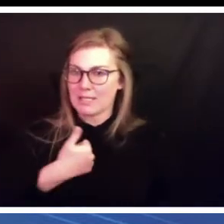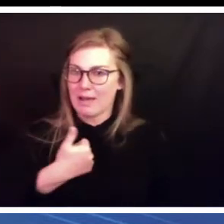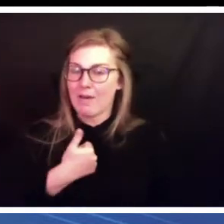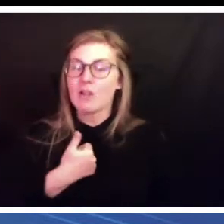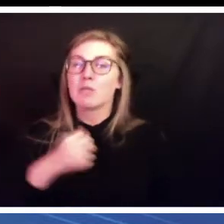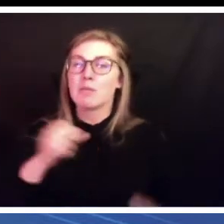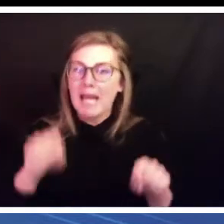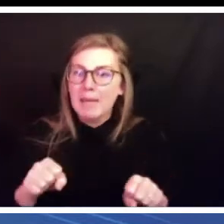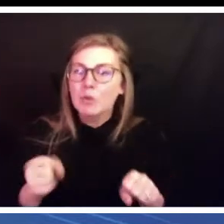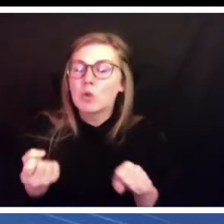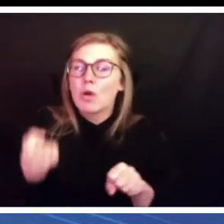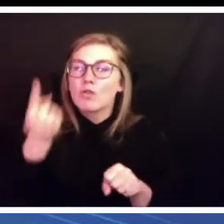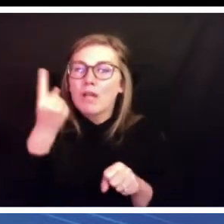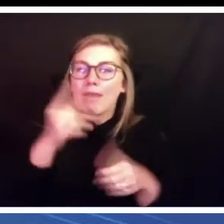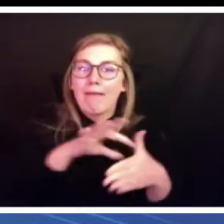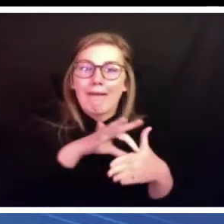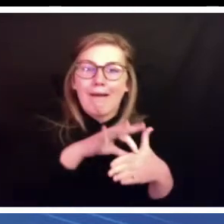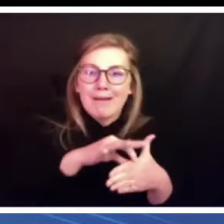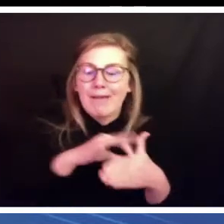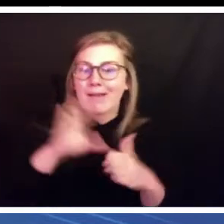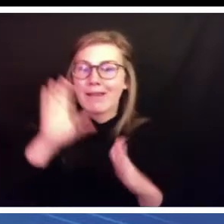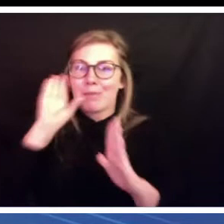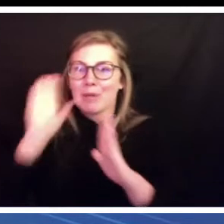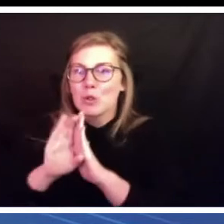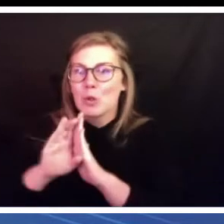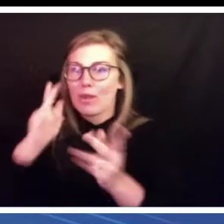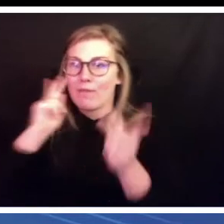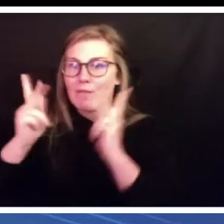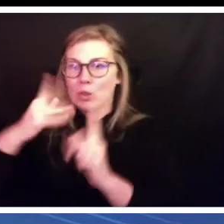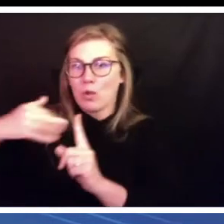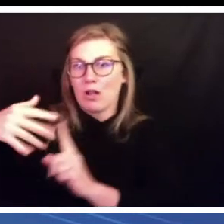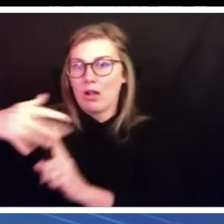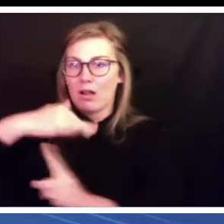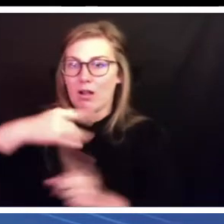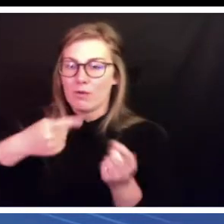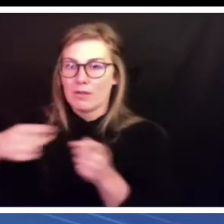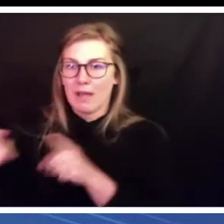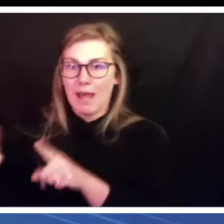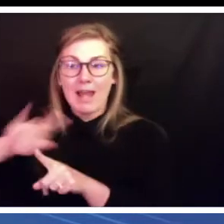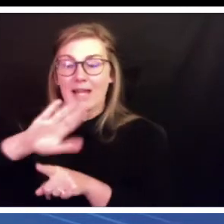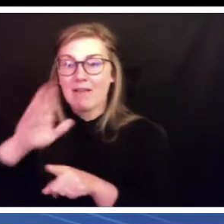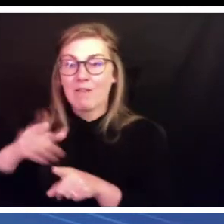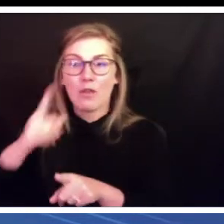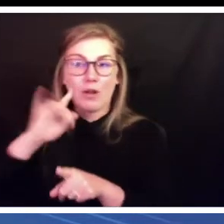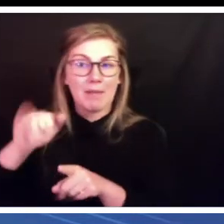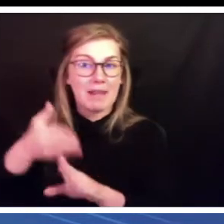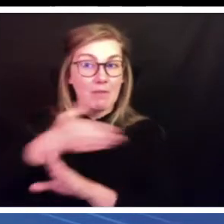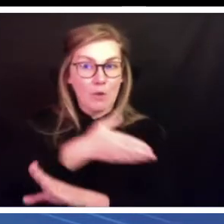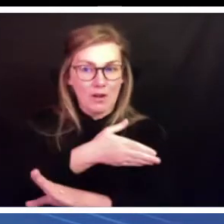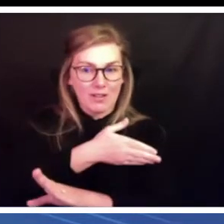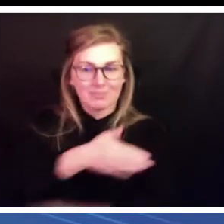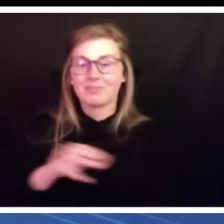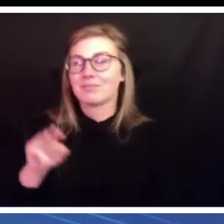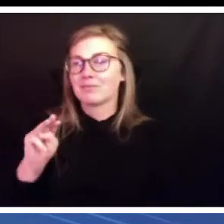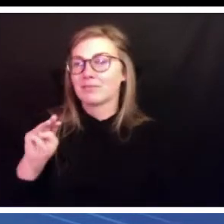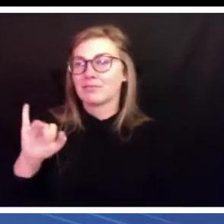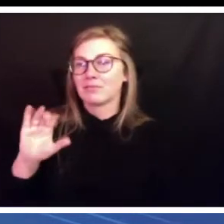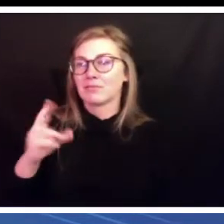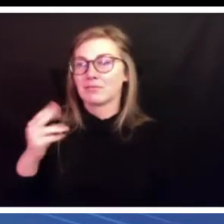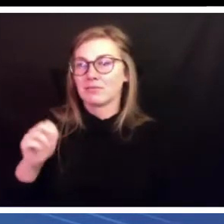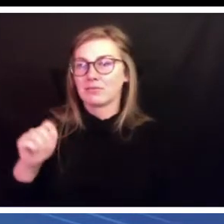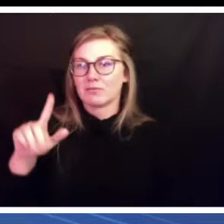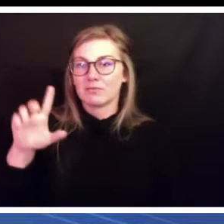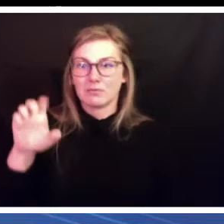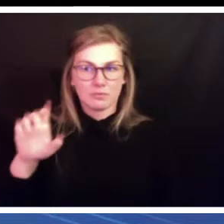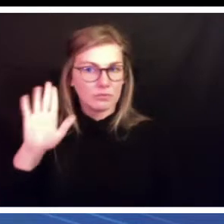images in a way that I hadn't had to prior to that point. So I, I, that's very well said by the way. Um, and